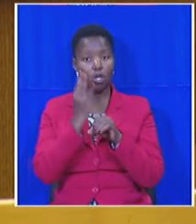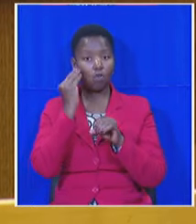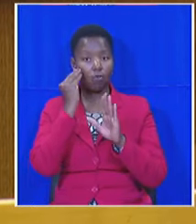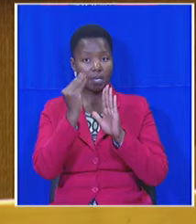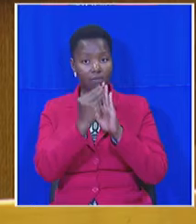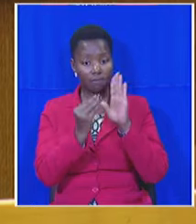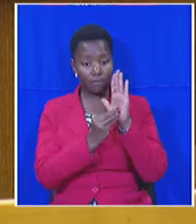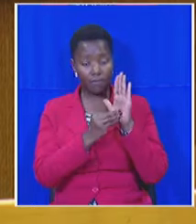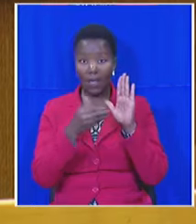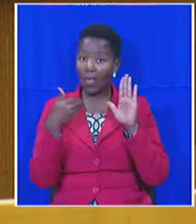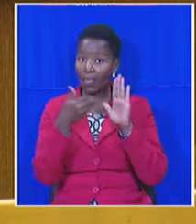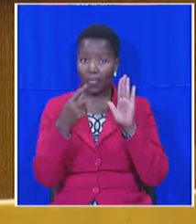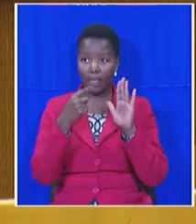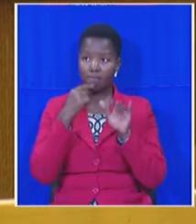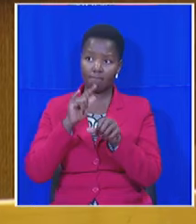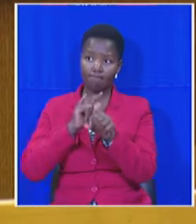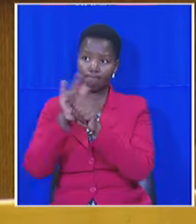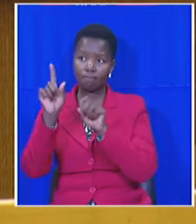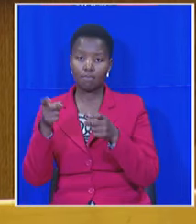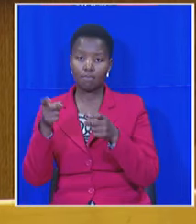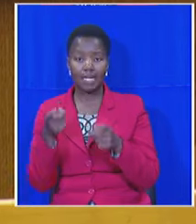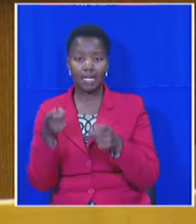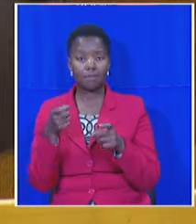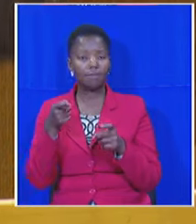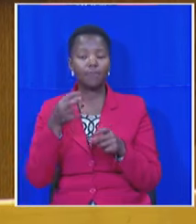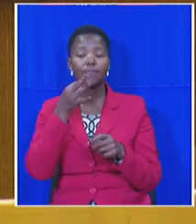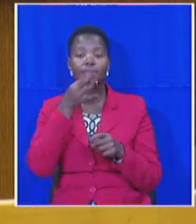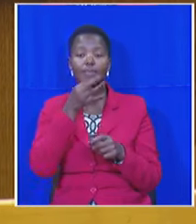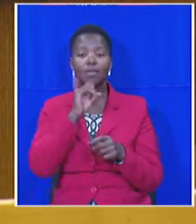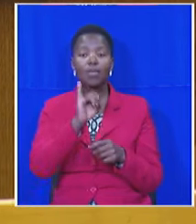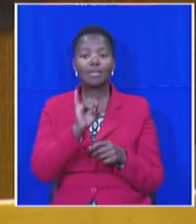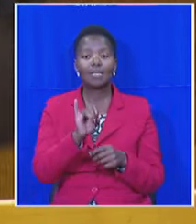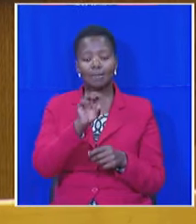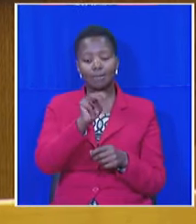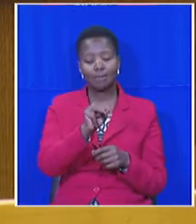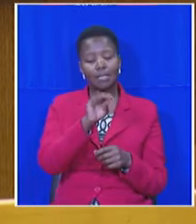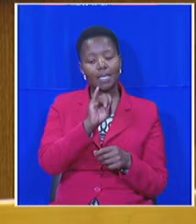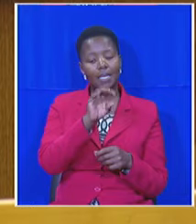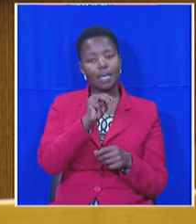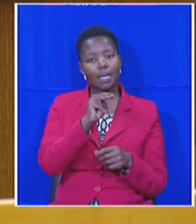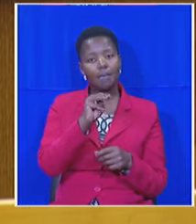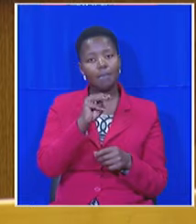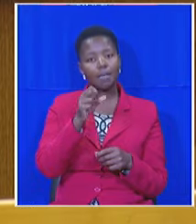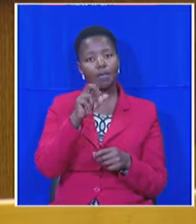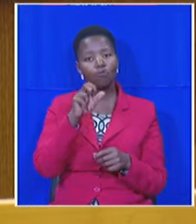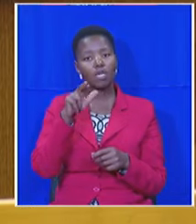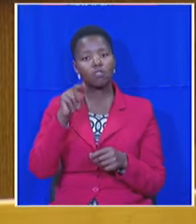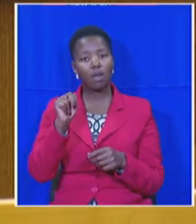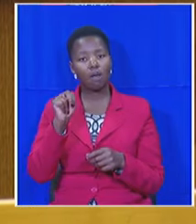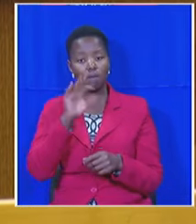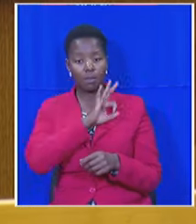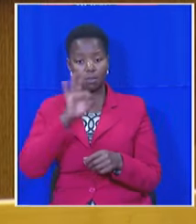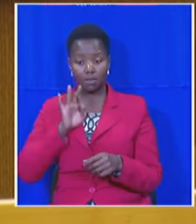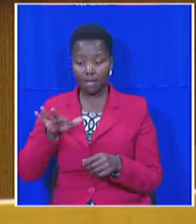was that the immigration officials at the different port of entries must use their